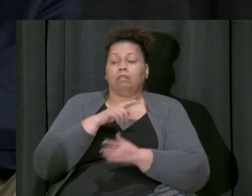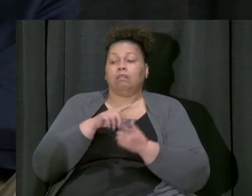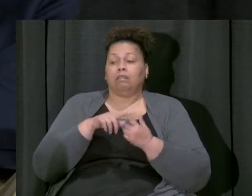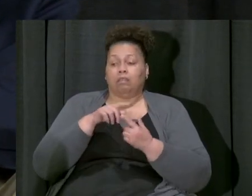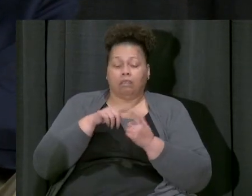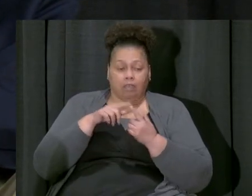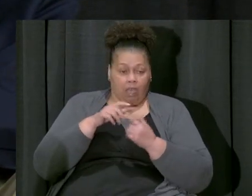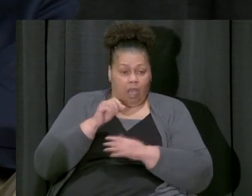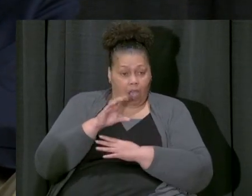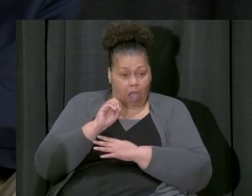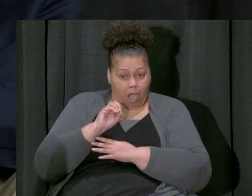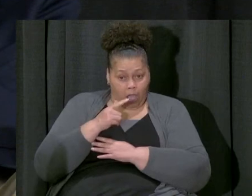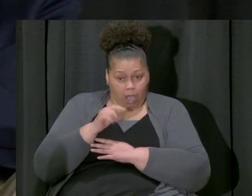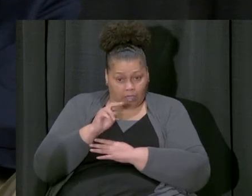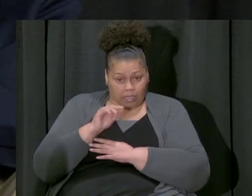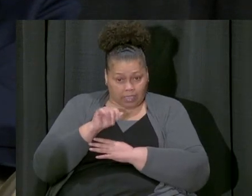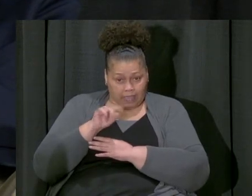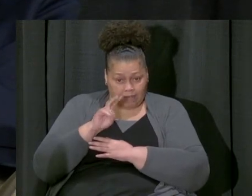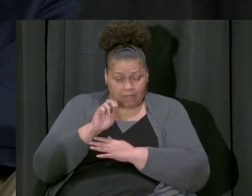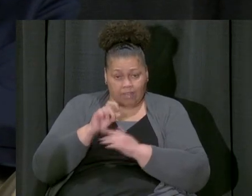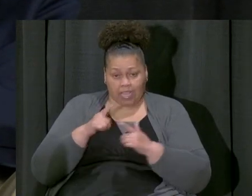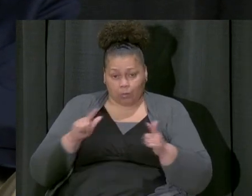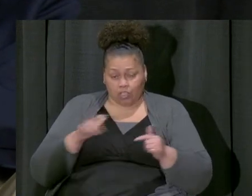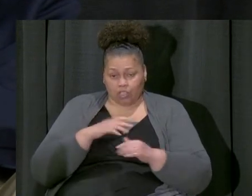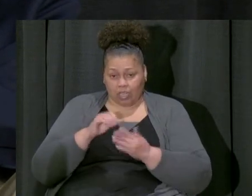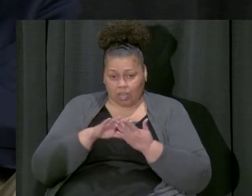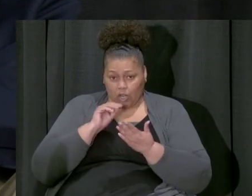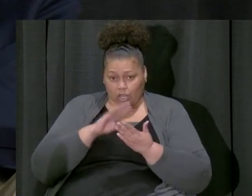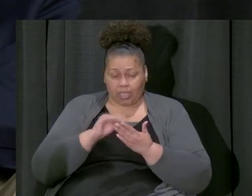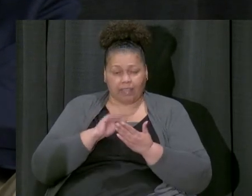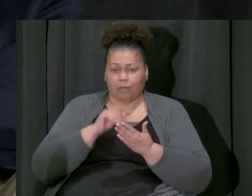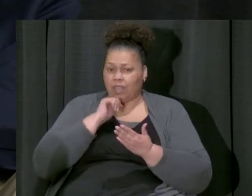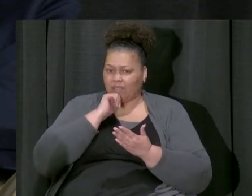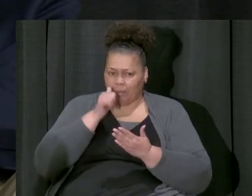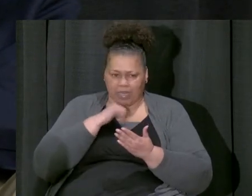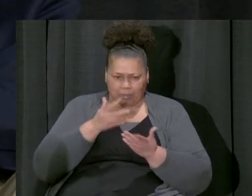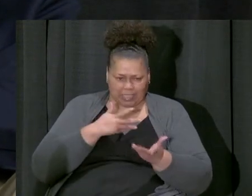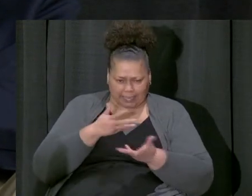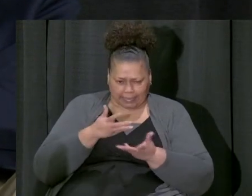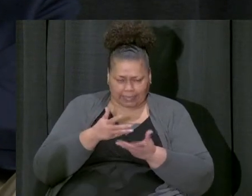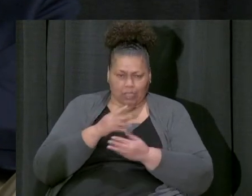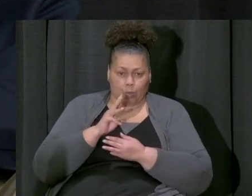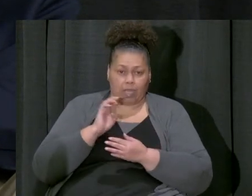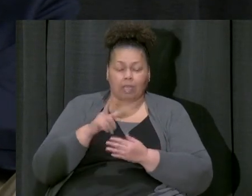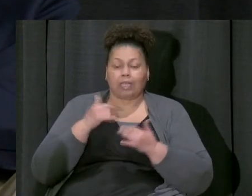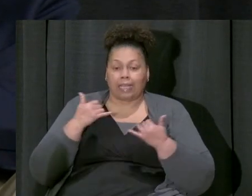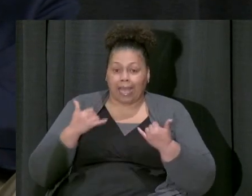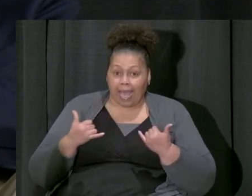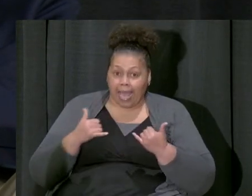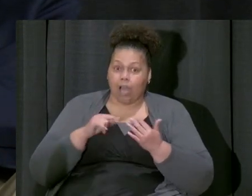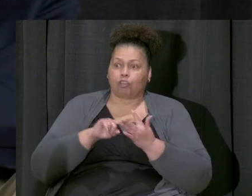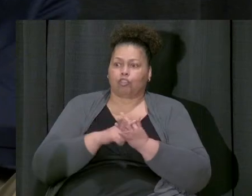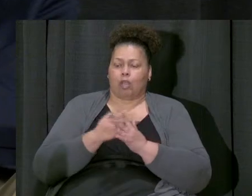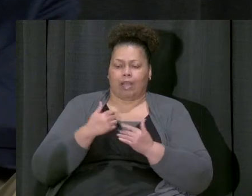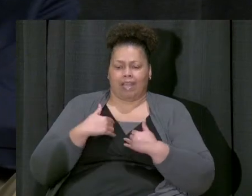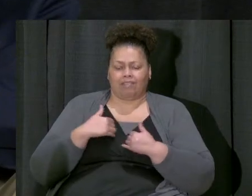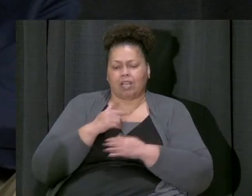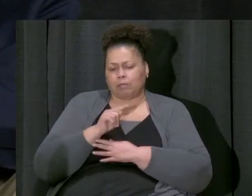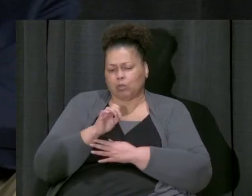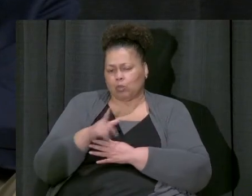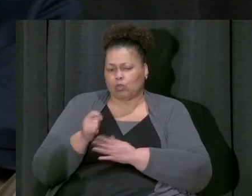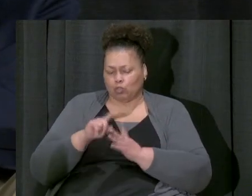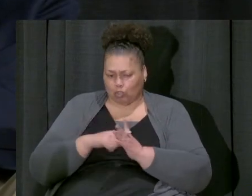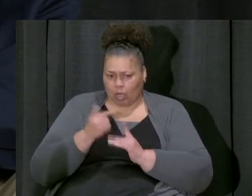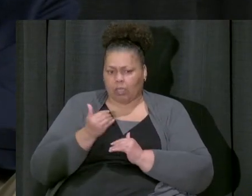cognitive language and learning that we've not been able to treat well. We're now getting some tools to begin doing it. But